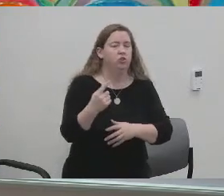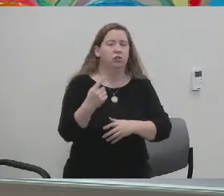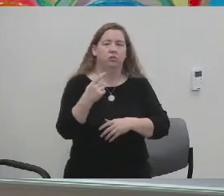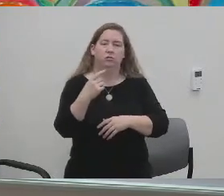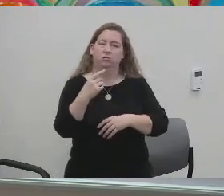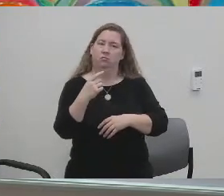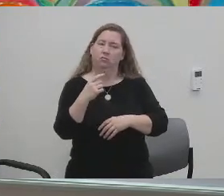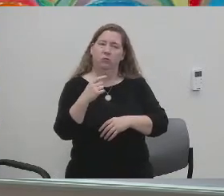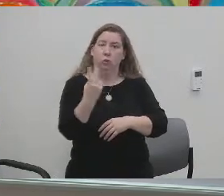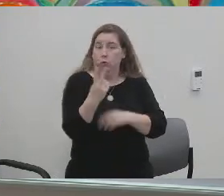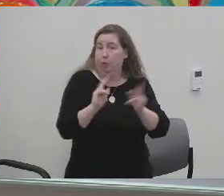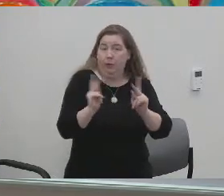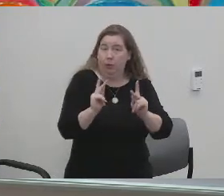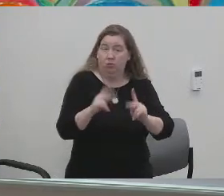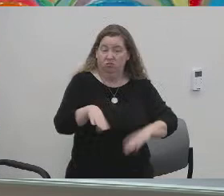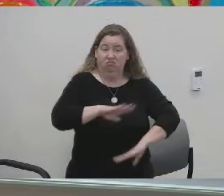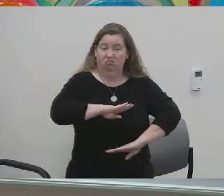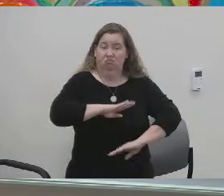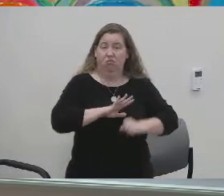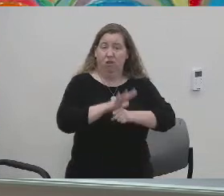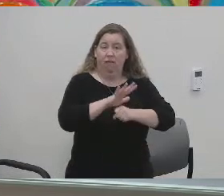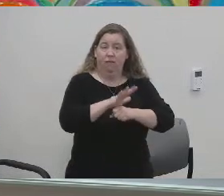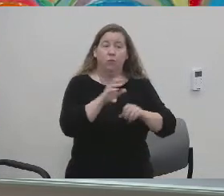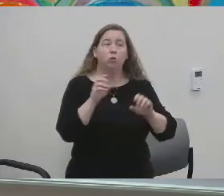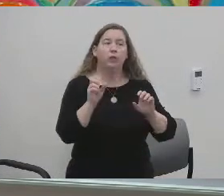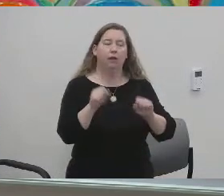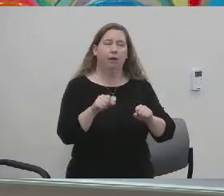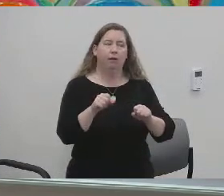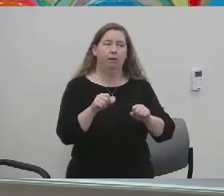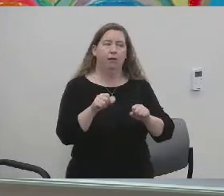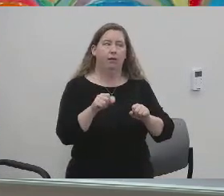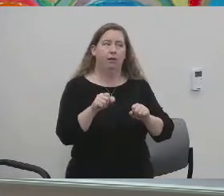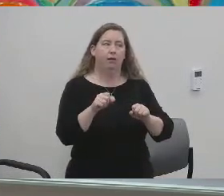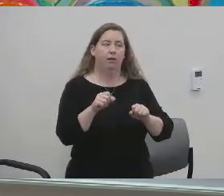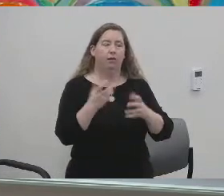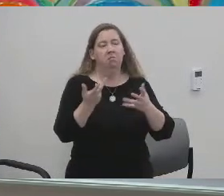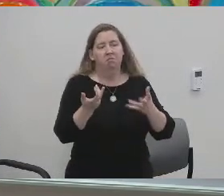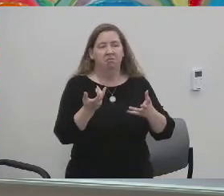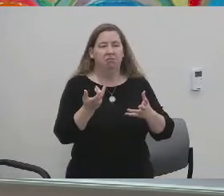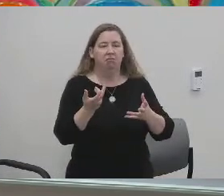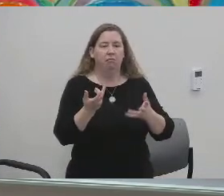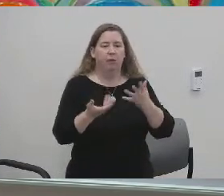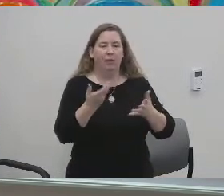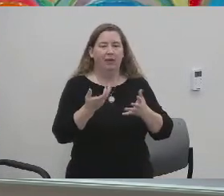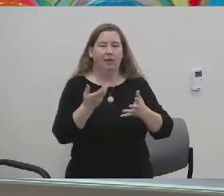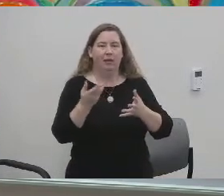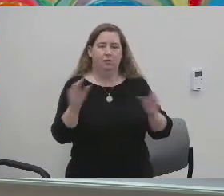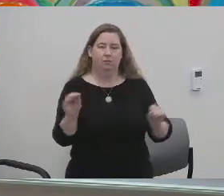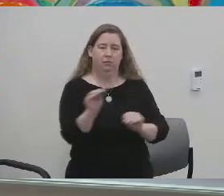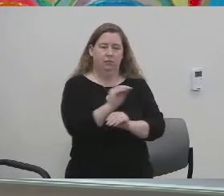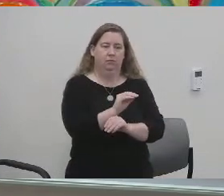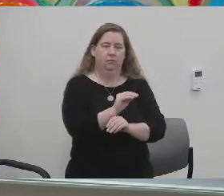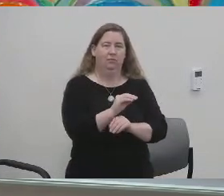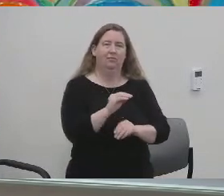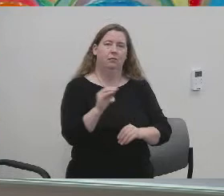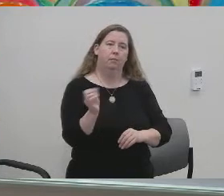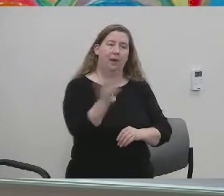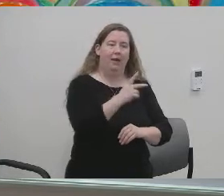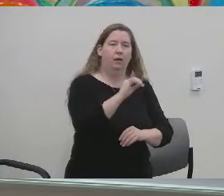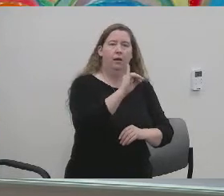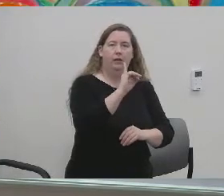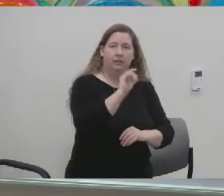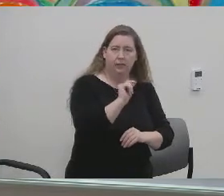do it, we can go back to either adding in an additional IT or cutting that person back out of that